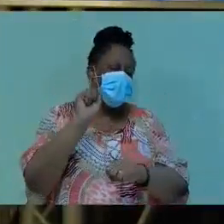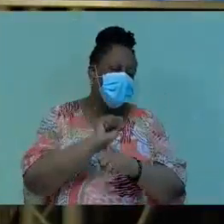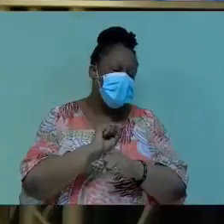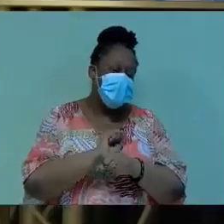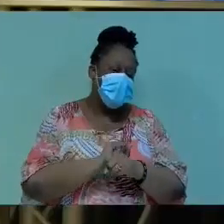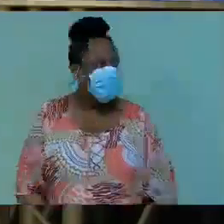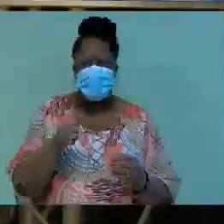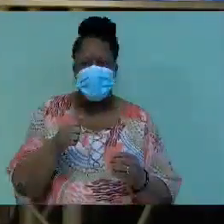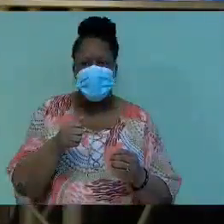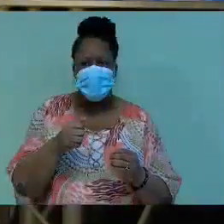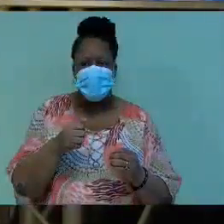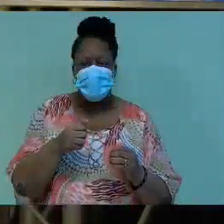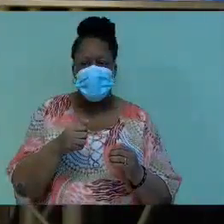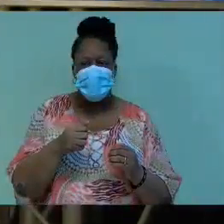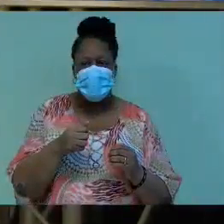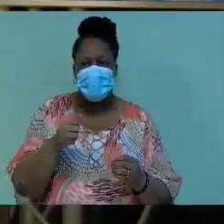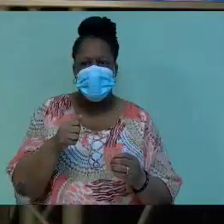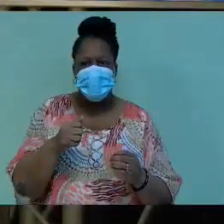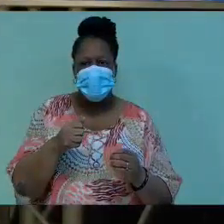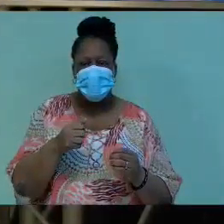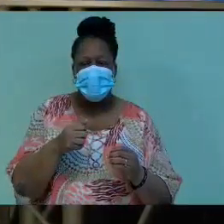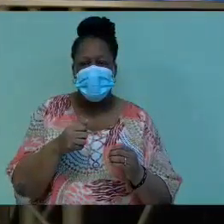Thank you again.